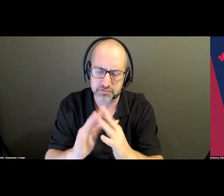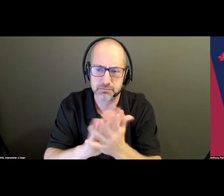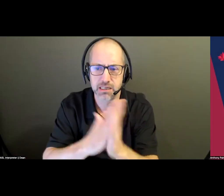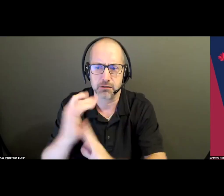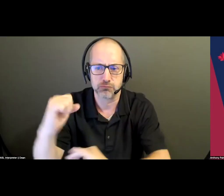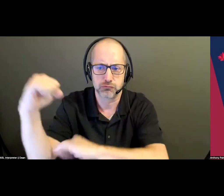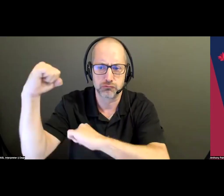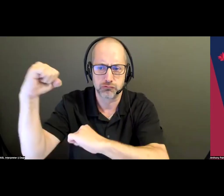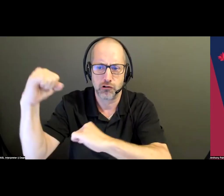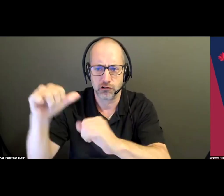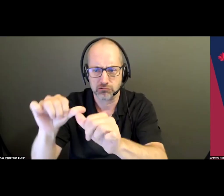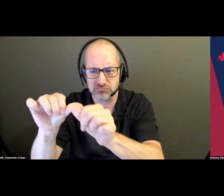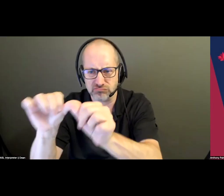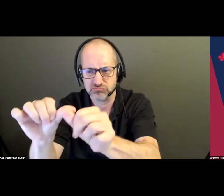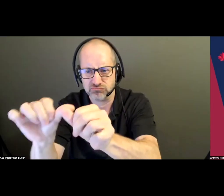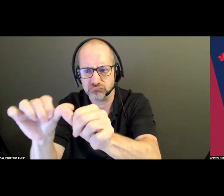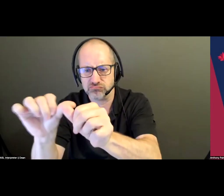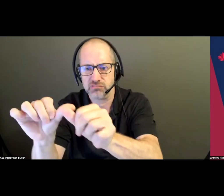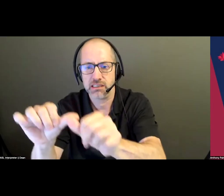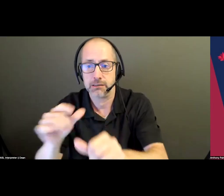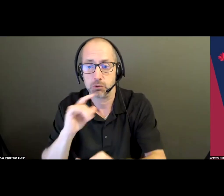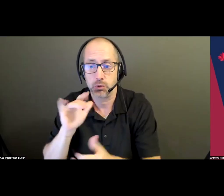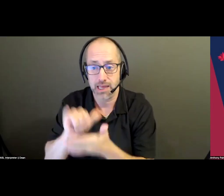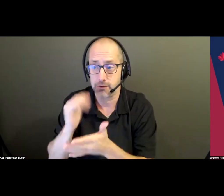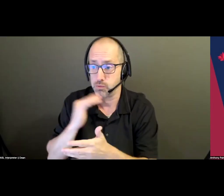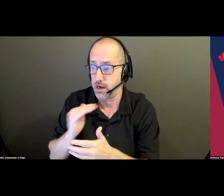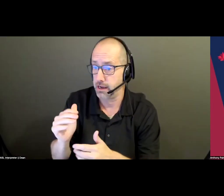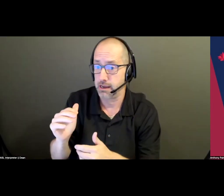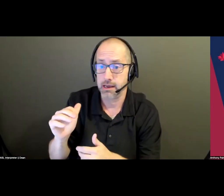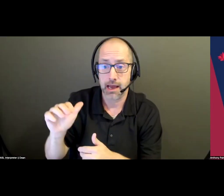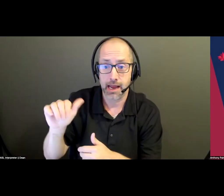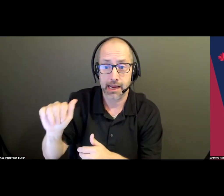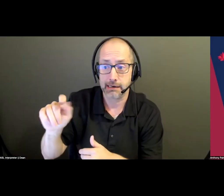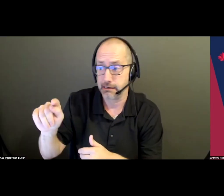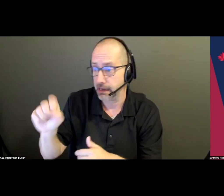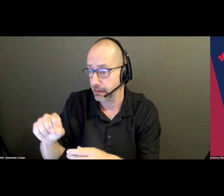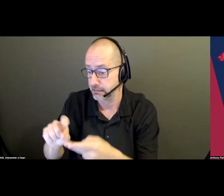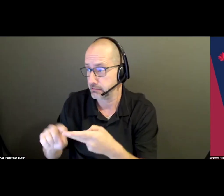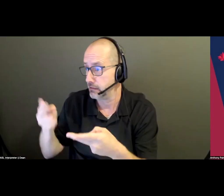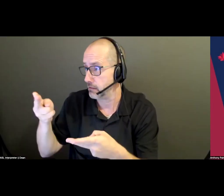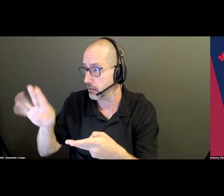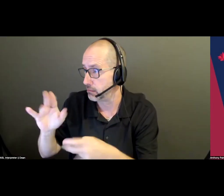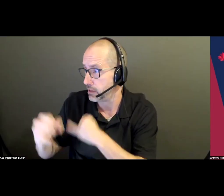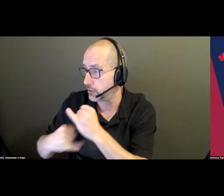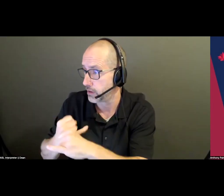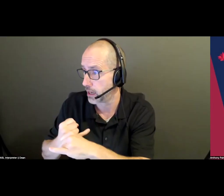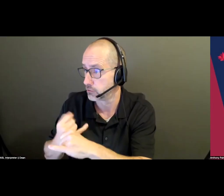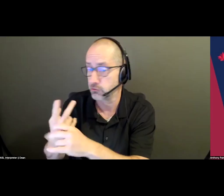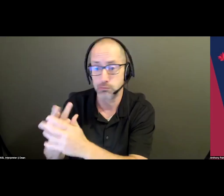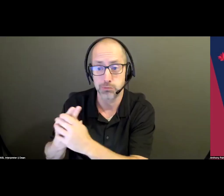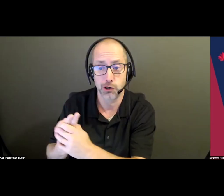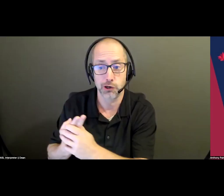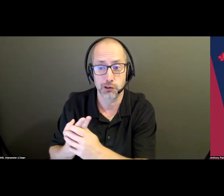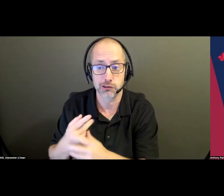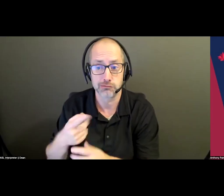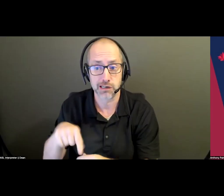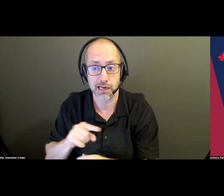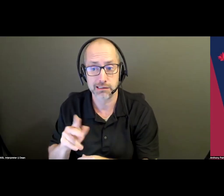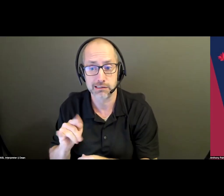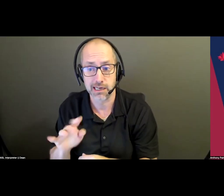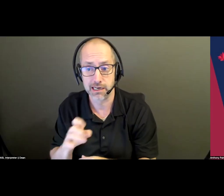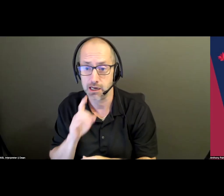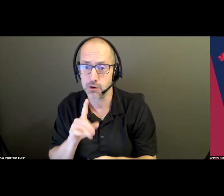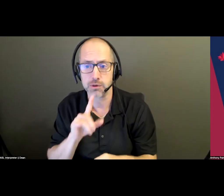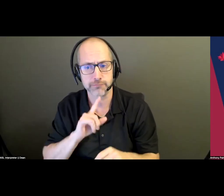together with our partners with Access to Success and Hub International, we're committed to giving